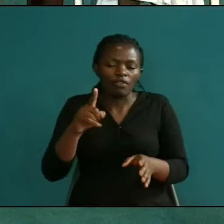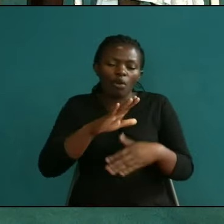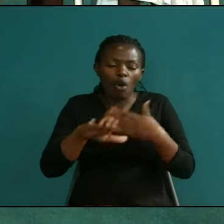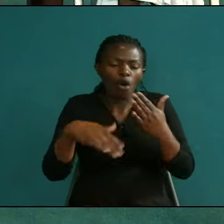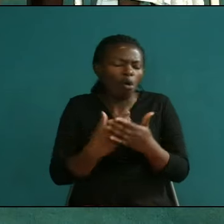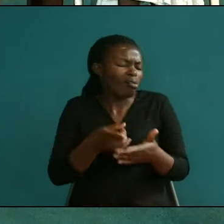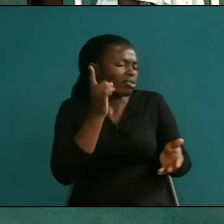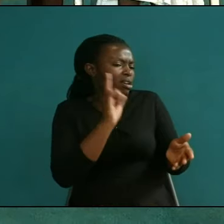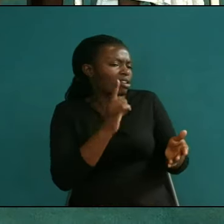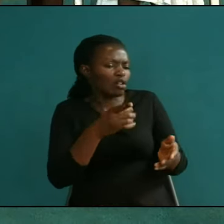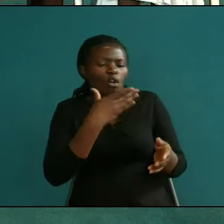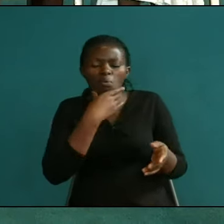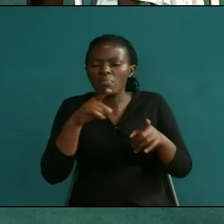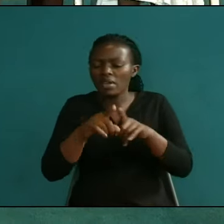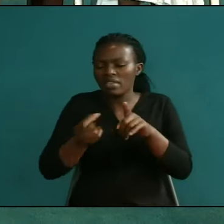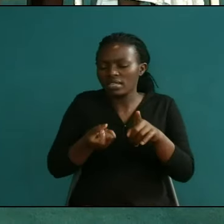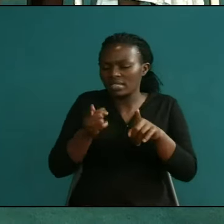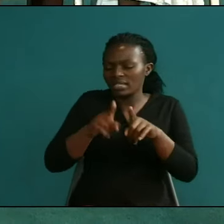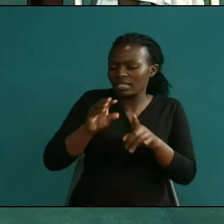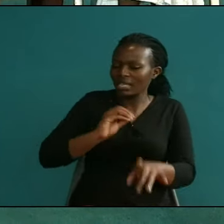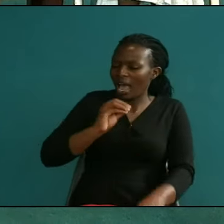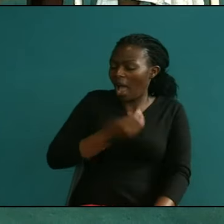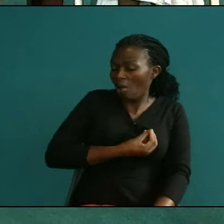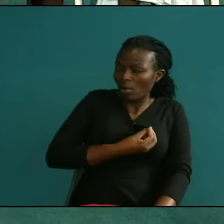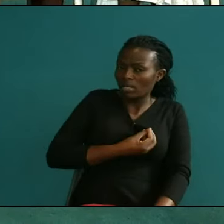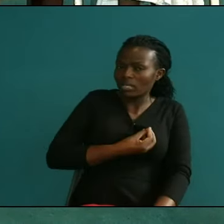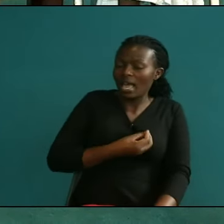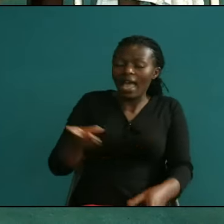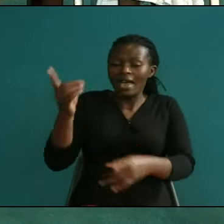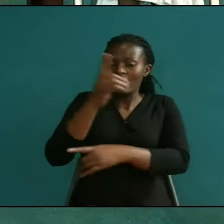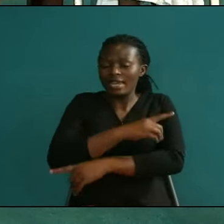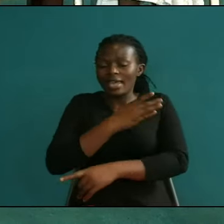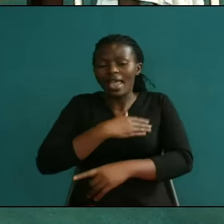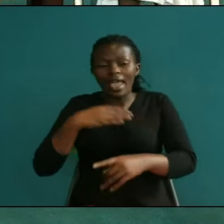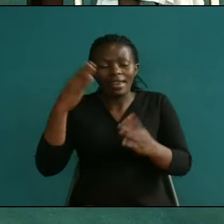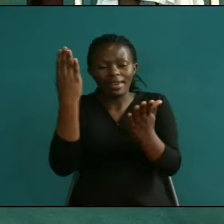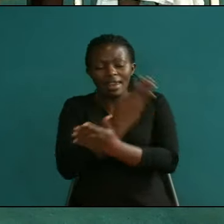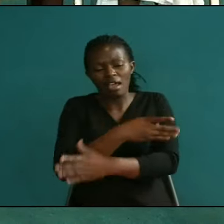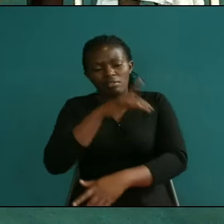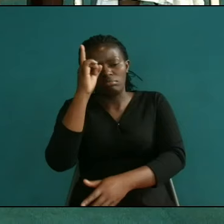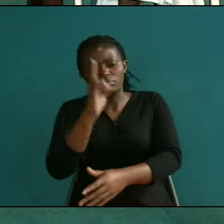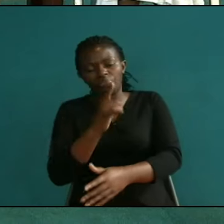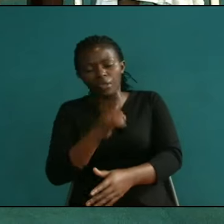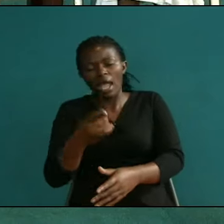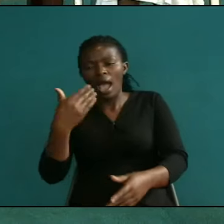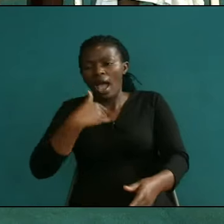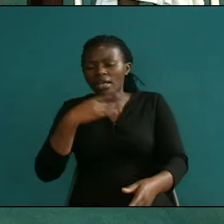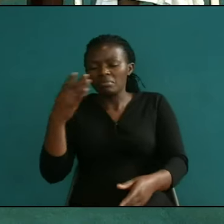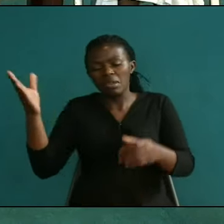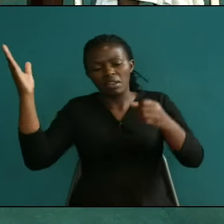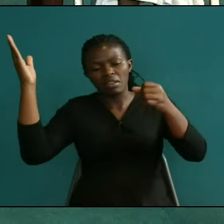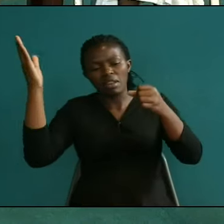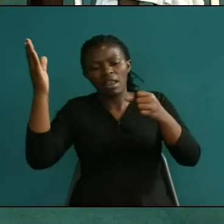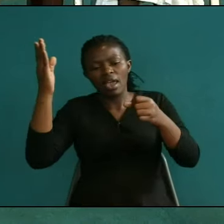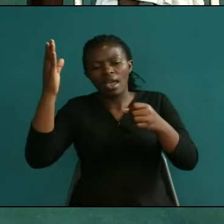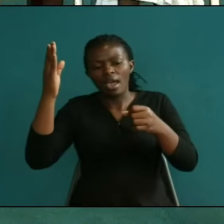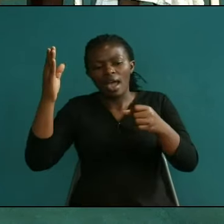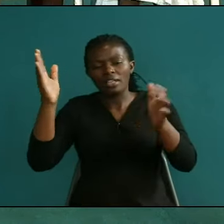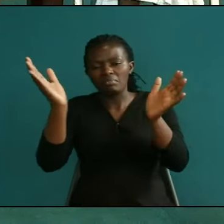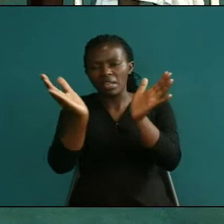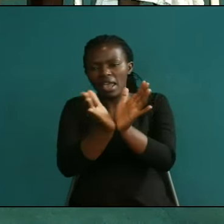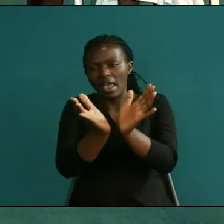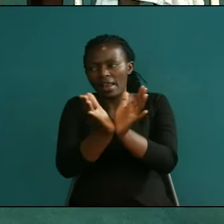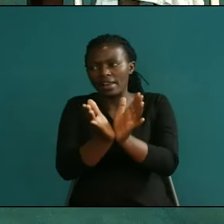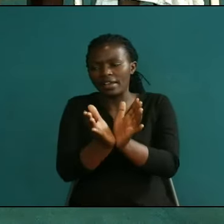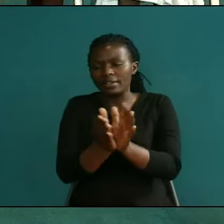and sisters, who accuses them before our God day and night, has been hurled down. So what do you